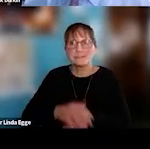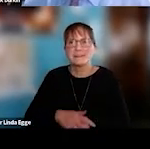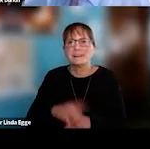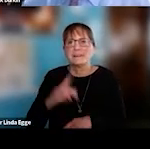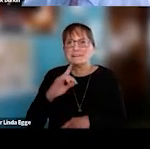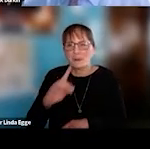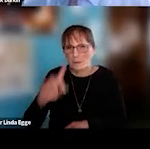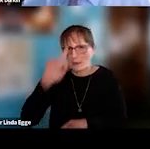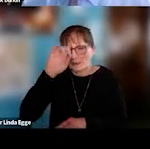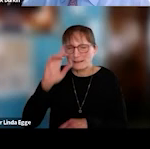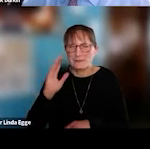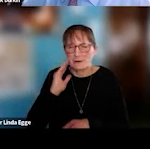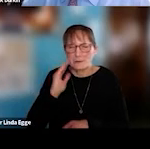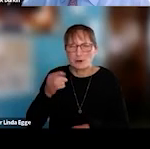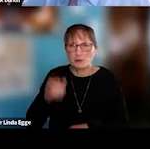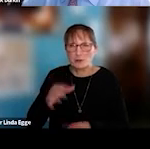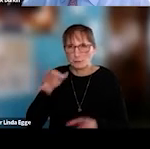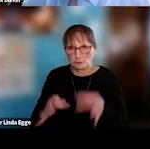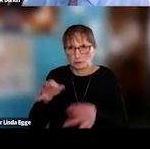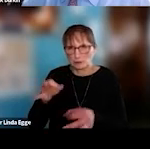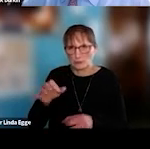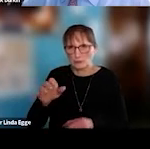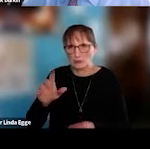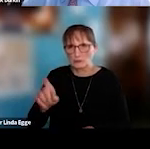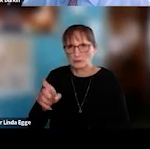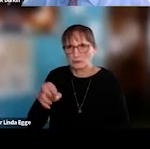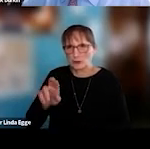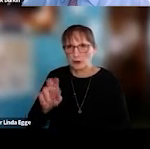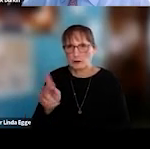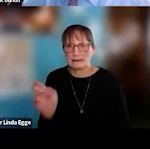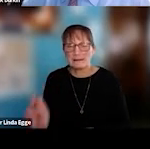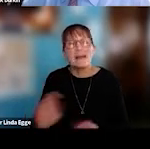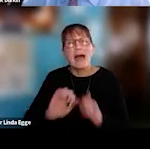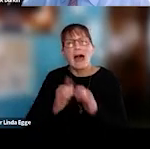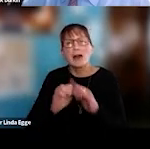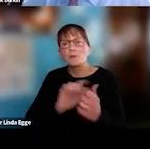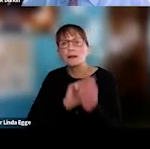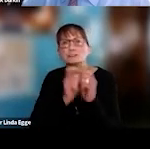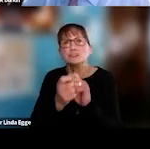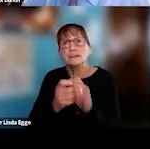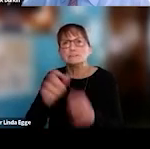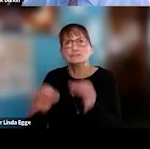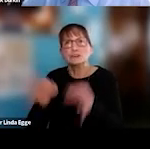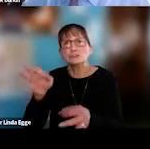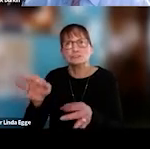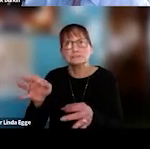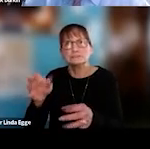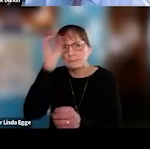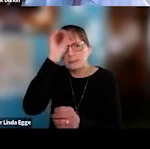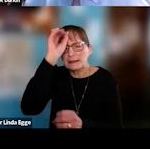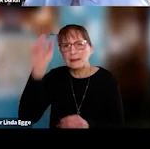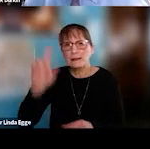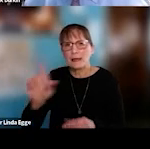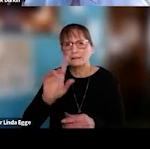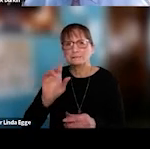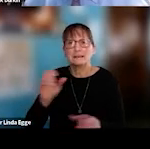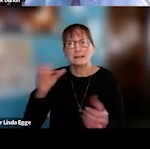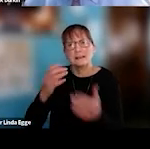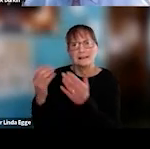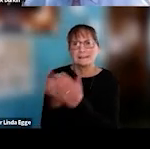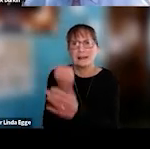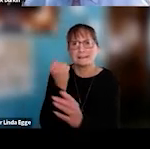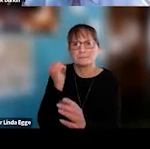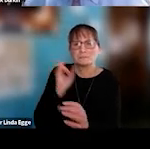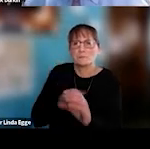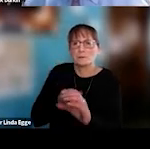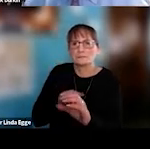Durkin. How can I get our judges to change their opinion and or participate in the ECHO program? And she